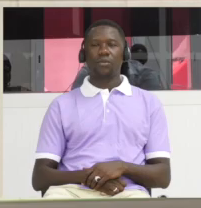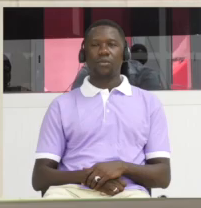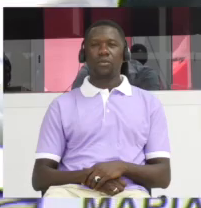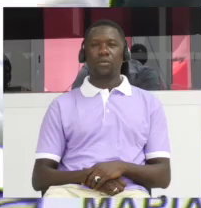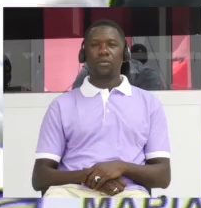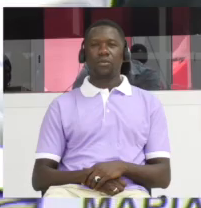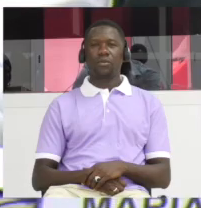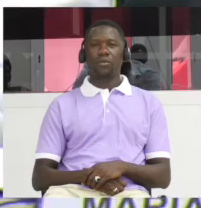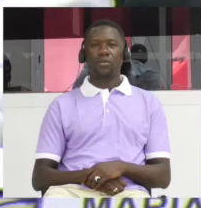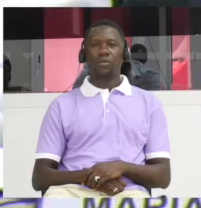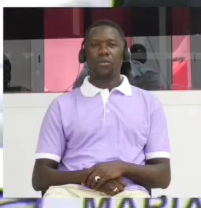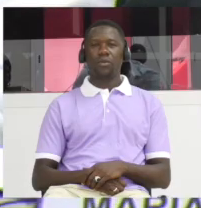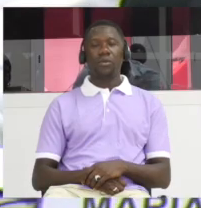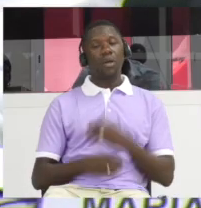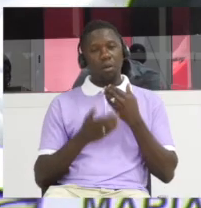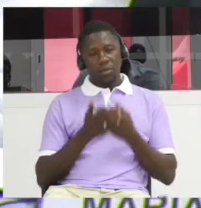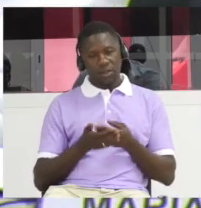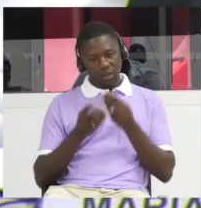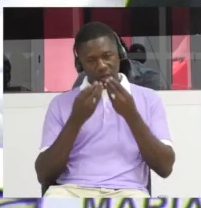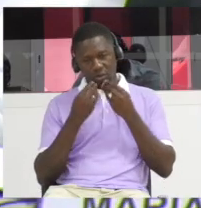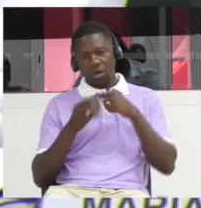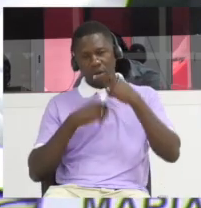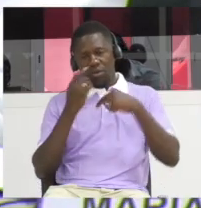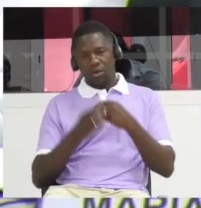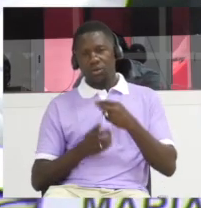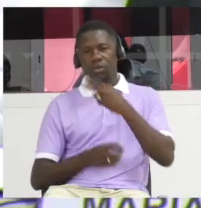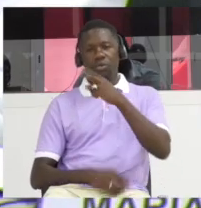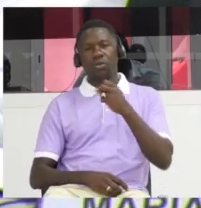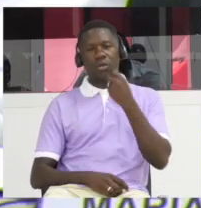Kindly tell us about 21 July